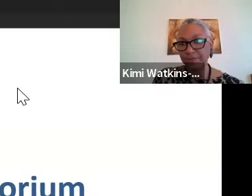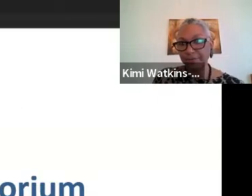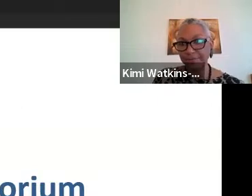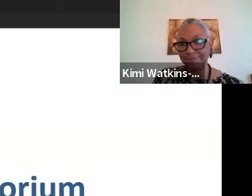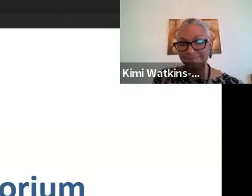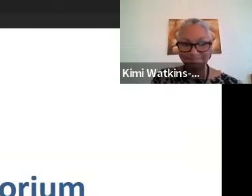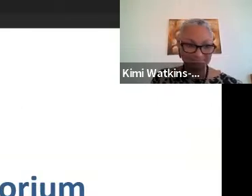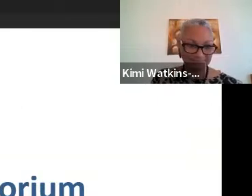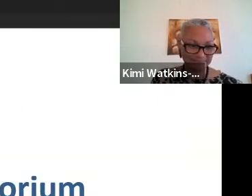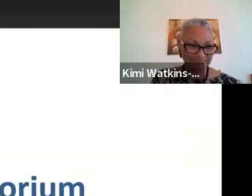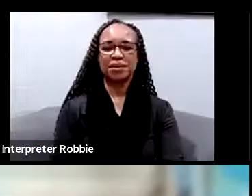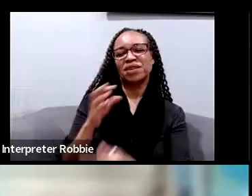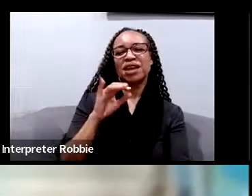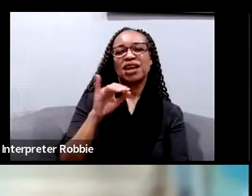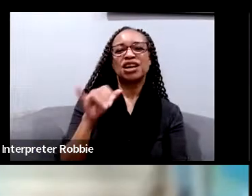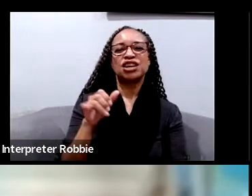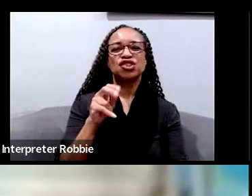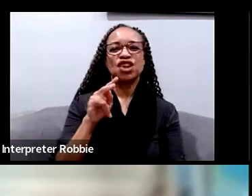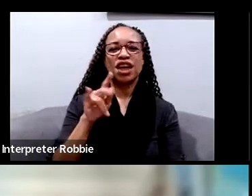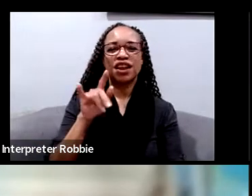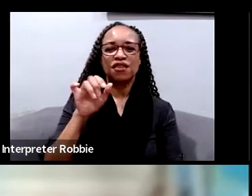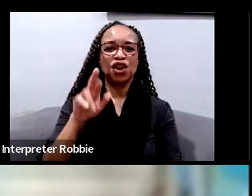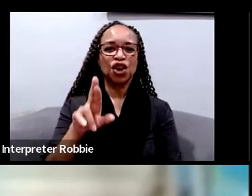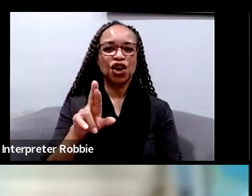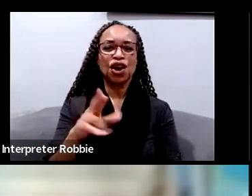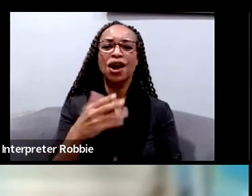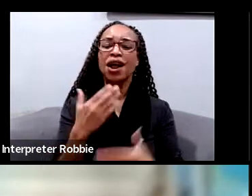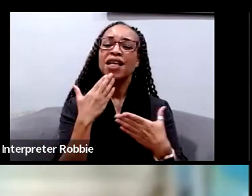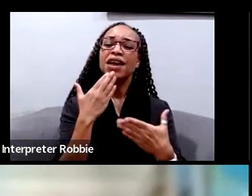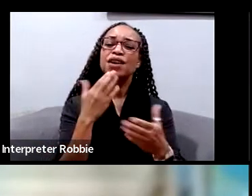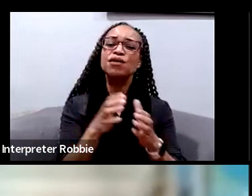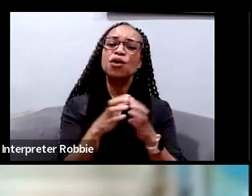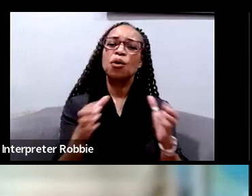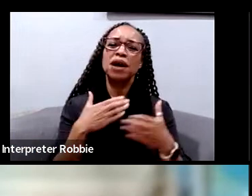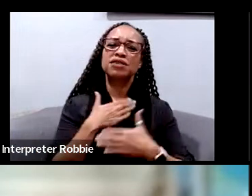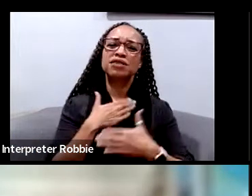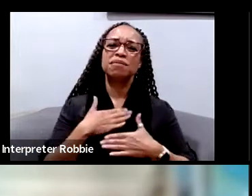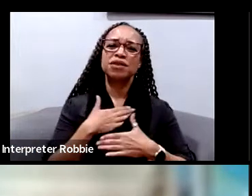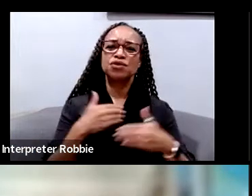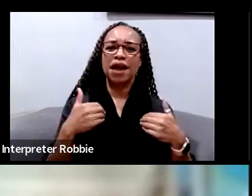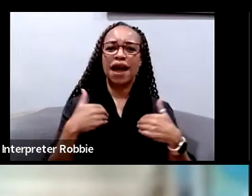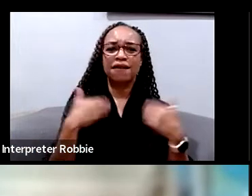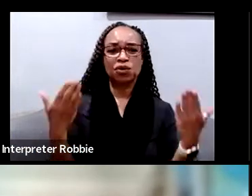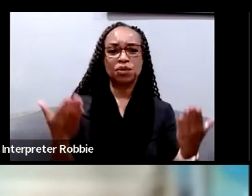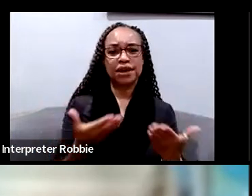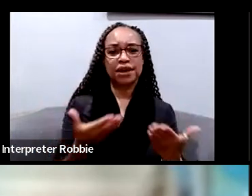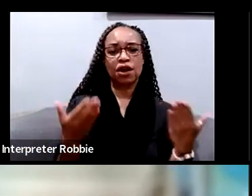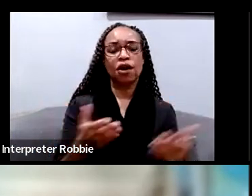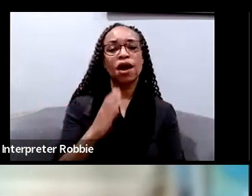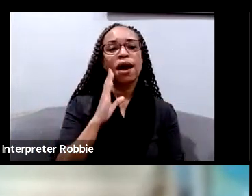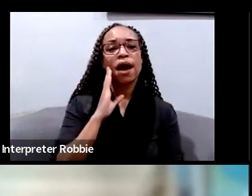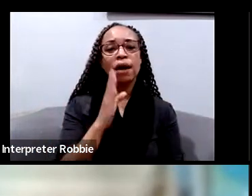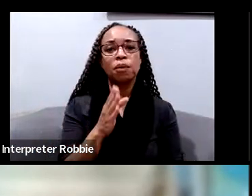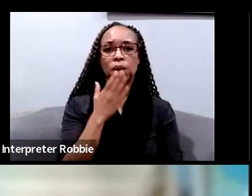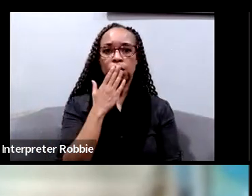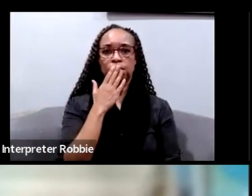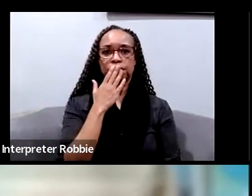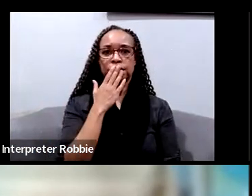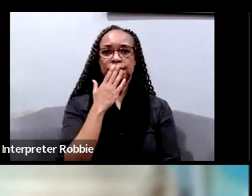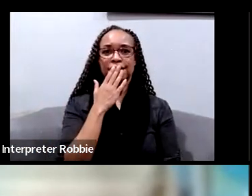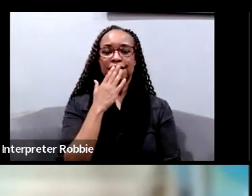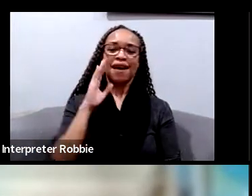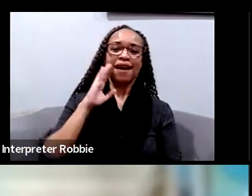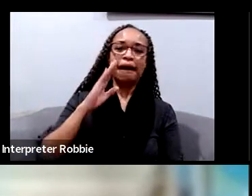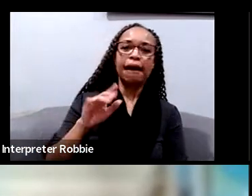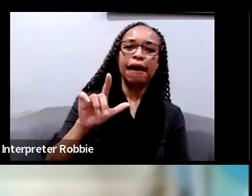to Jennifer. Thank you so much. I appreciate you having me here. I am going to, oops, hey, Lauren,